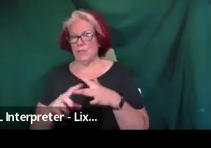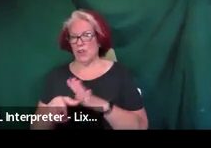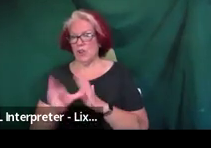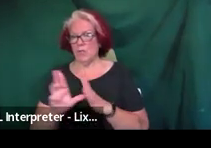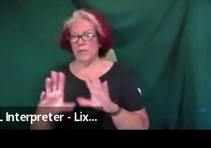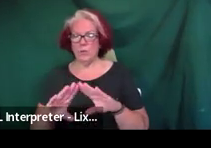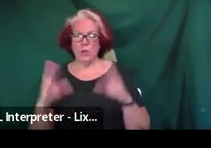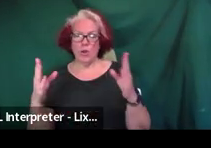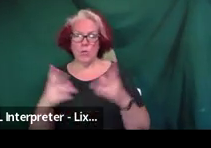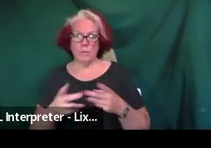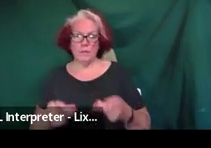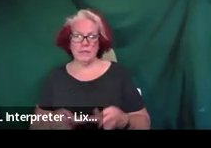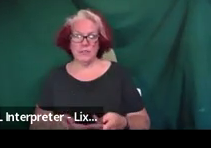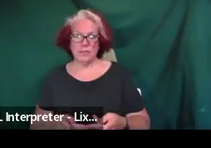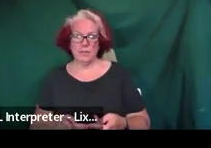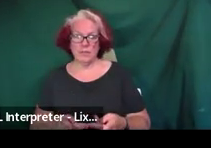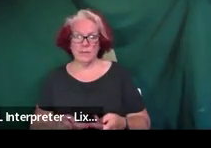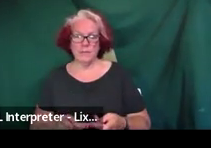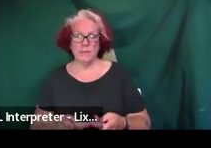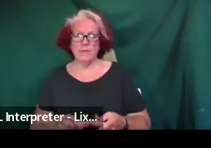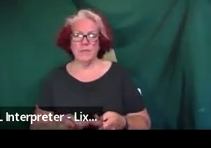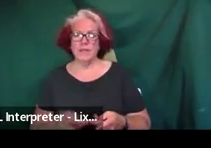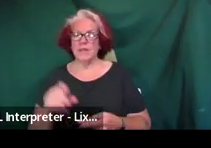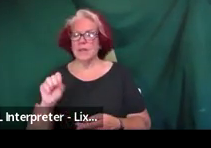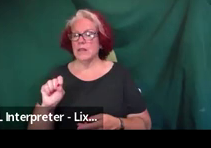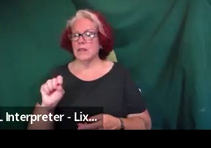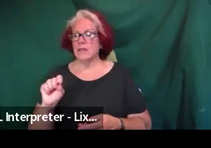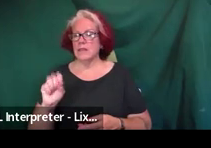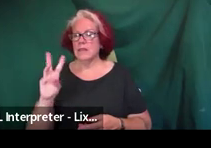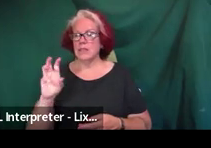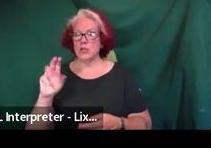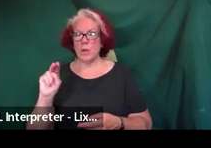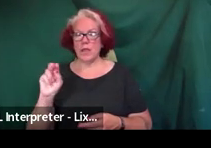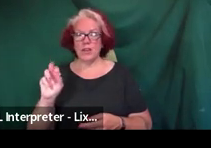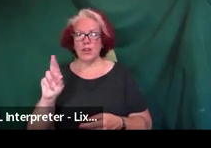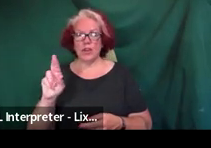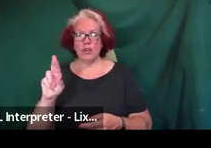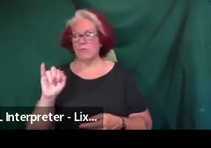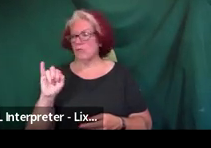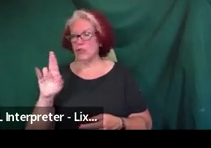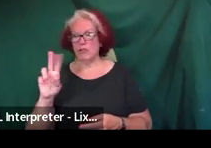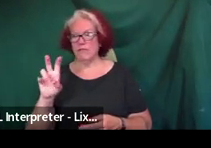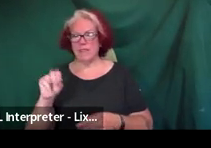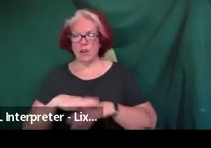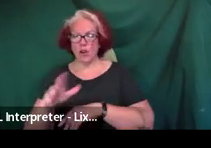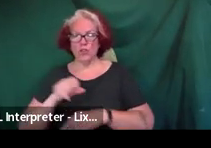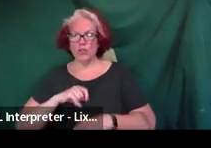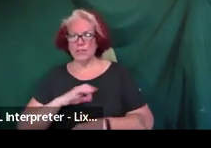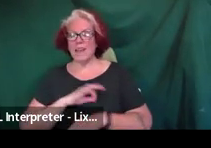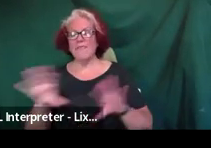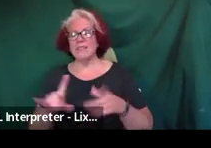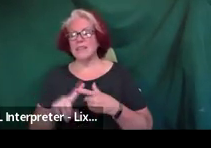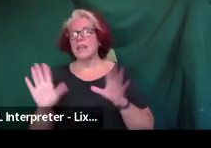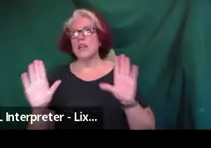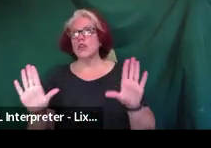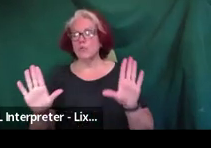positions. So Sven Urban, who's on your staff, has done an incredible job of taking what's